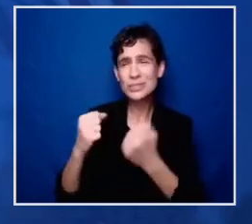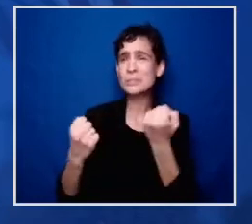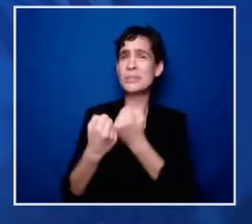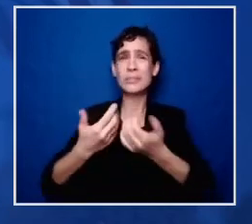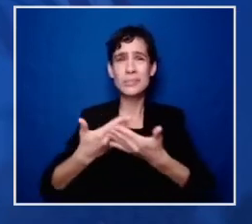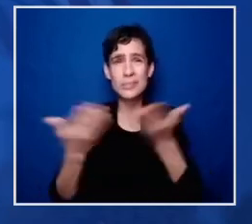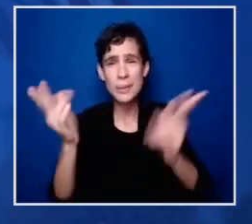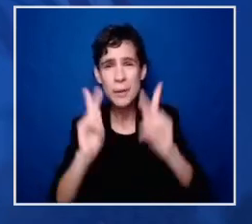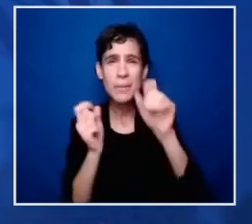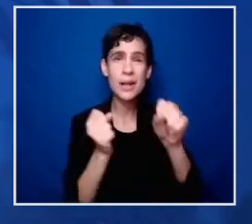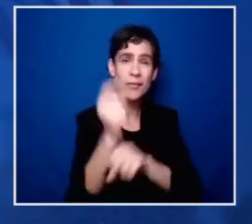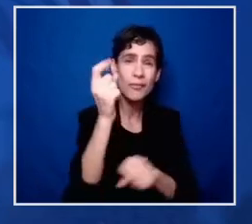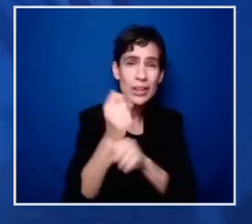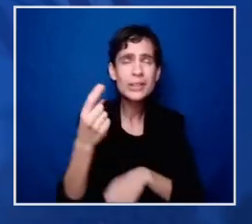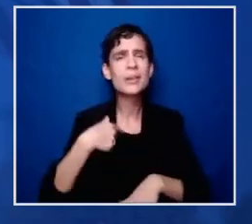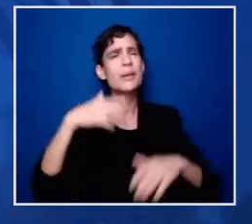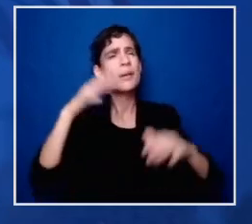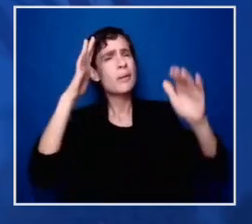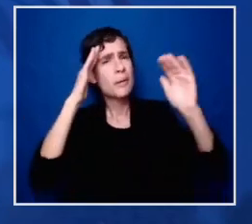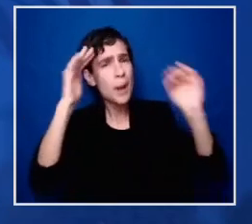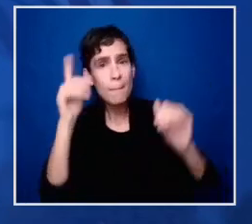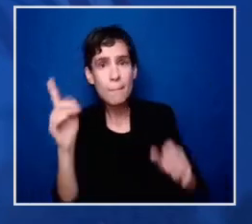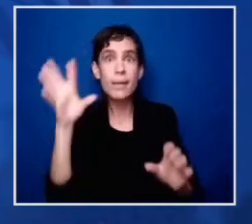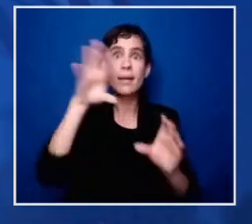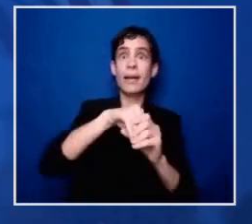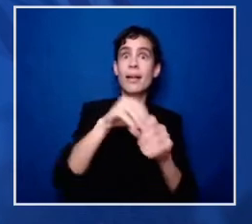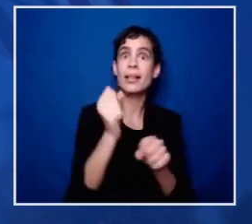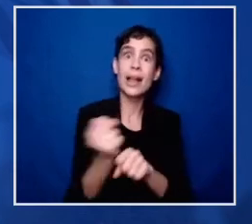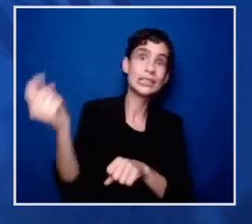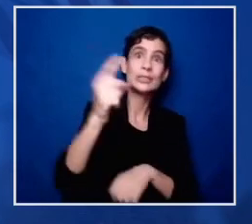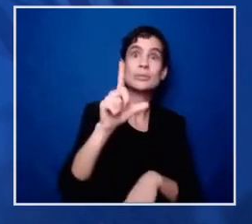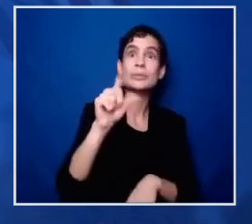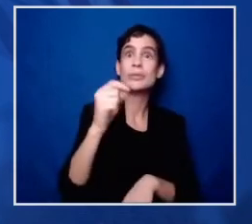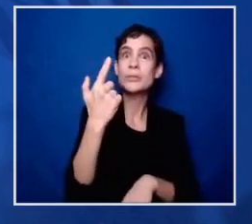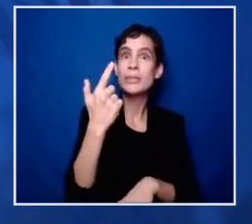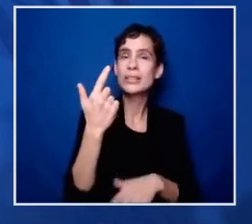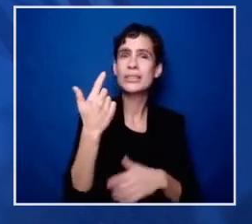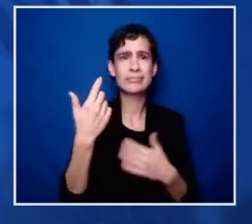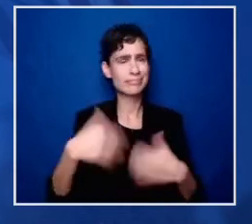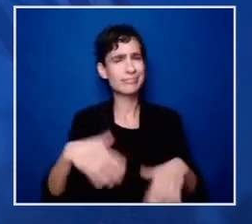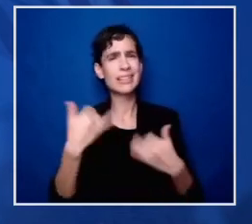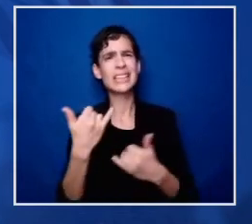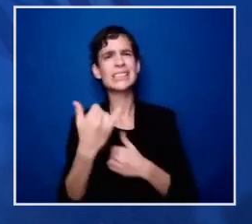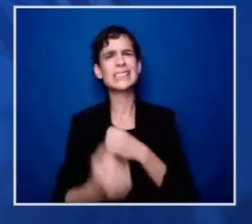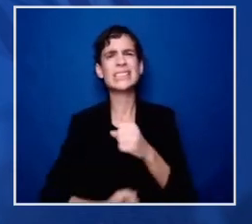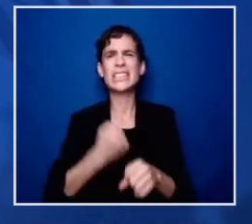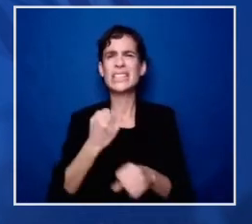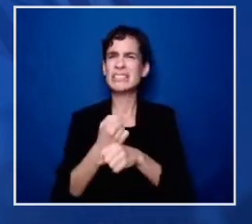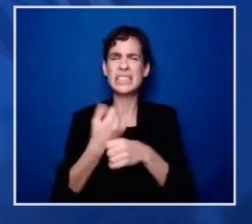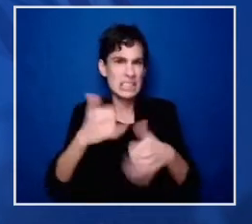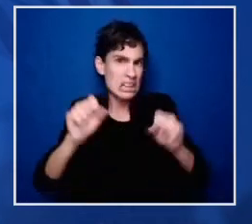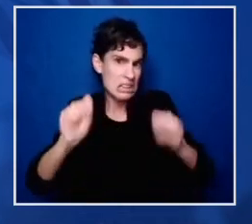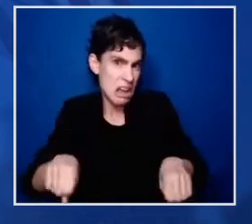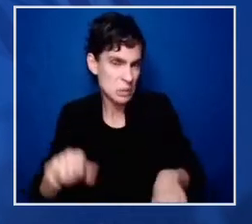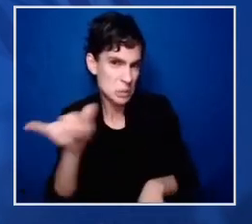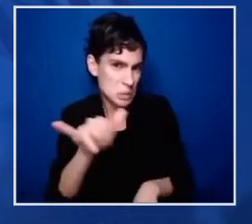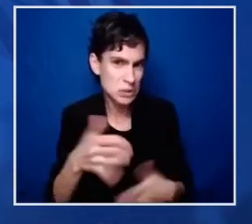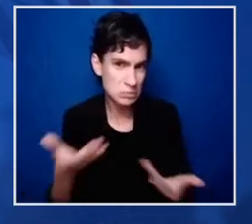2 hours per month, 5 hours per month, or even more time. The time that you can give can really make a difference in your